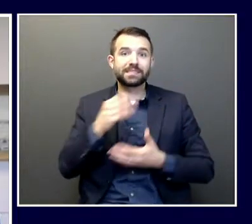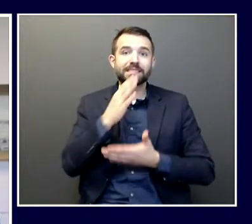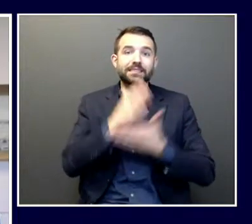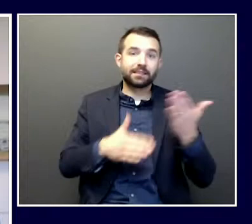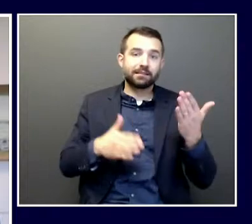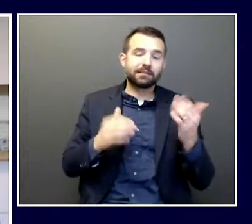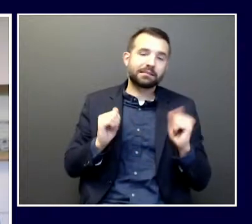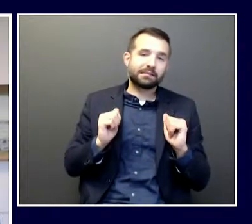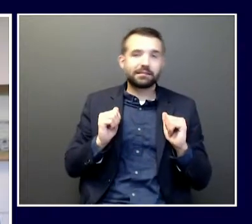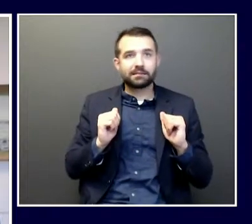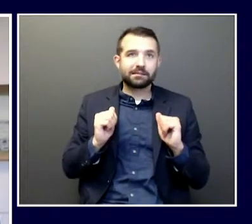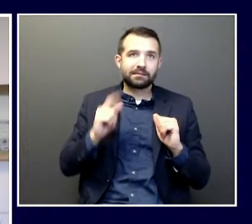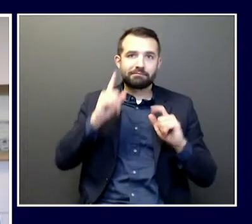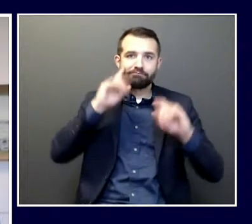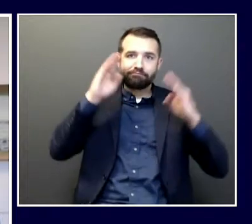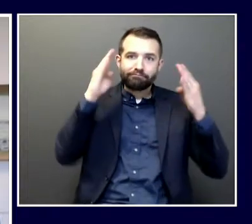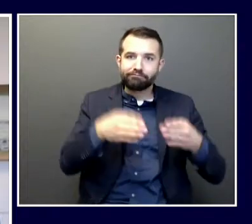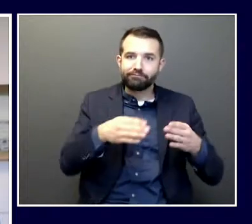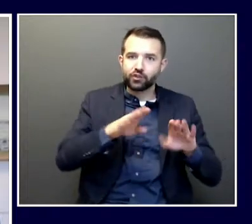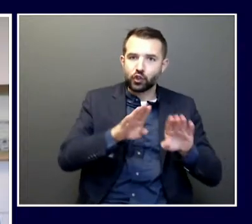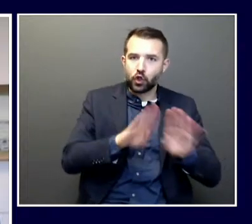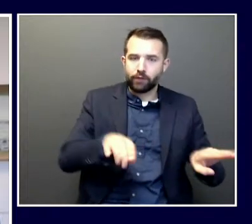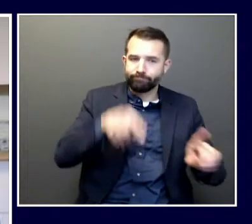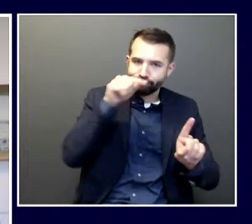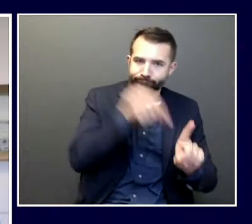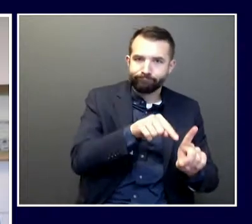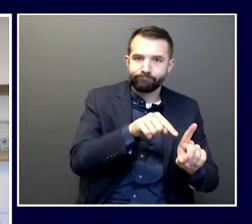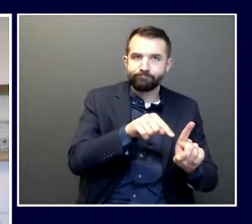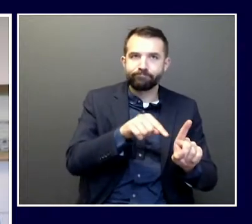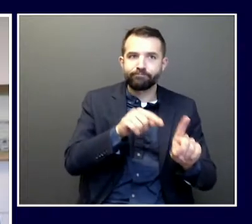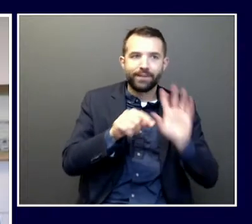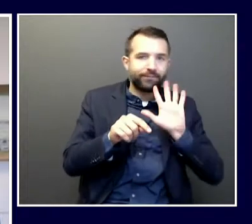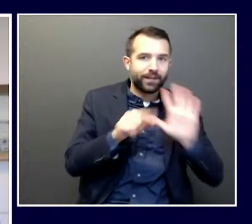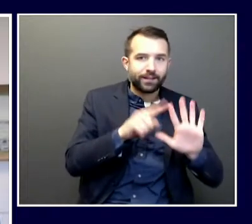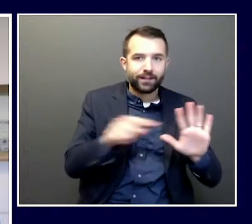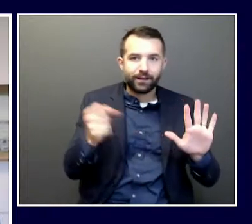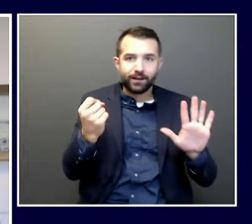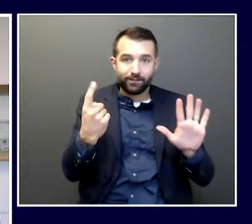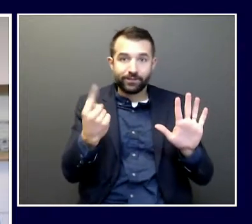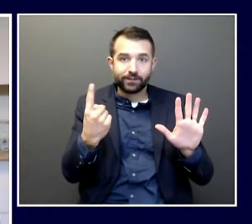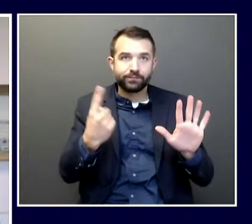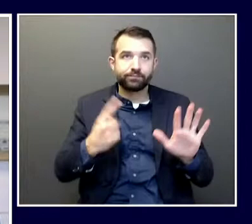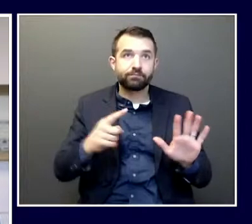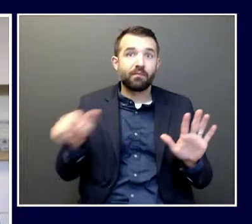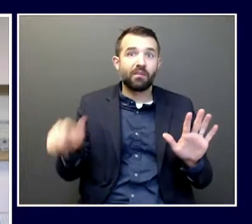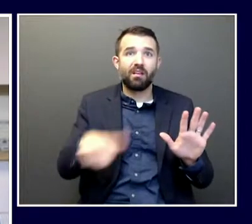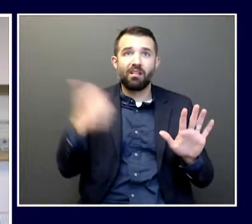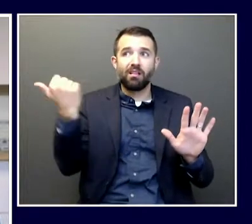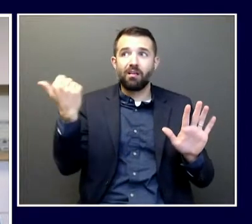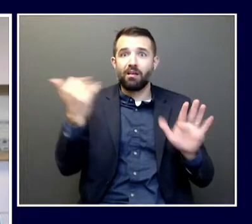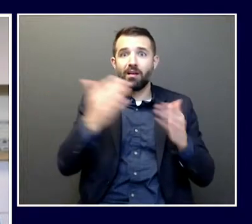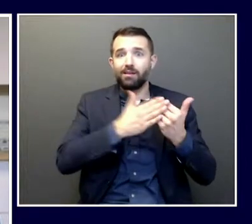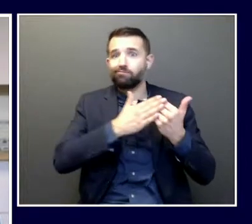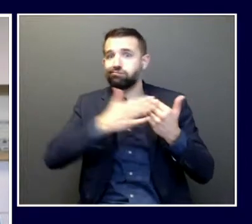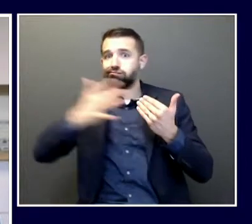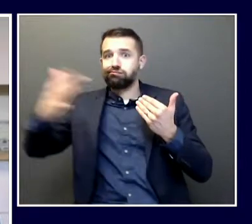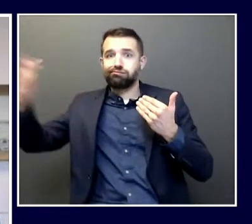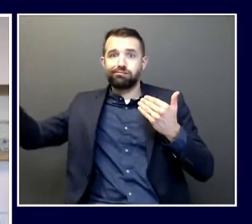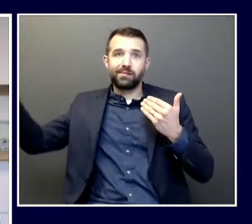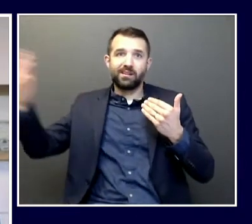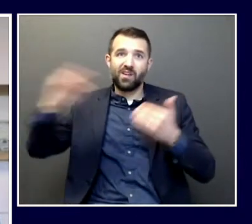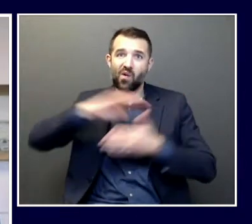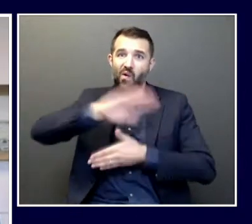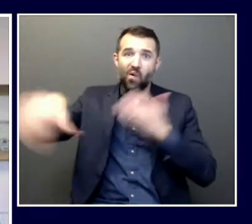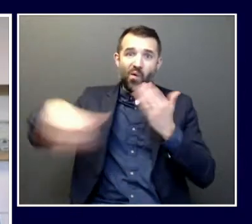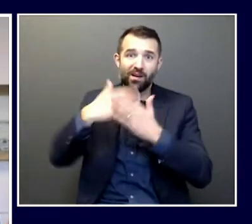said, we just want to be laser focused on the 5 to 11-year-olds. Others have said, yeah, we want to make this an all in the family. So it really